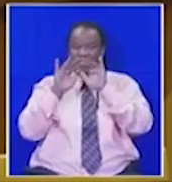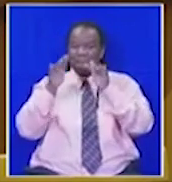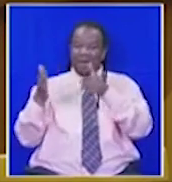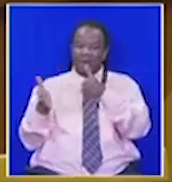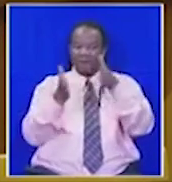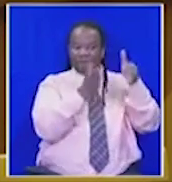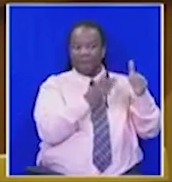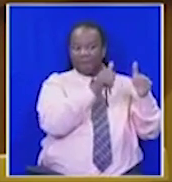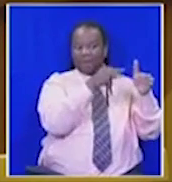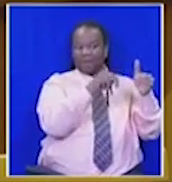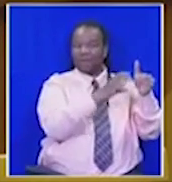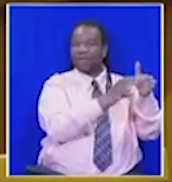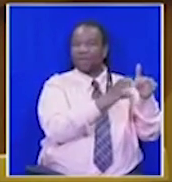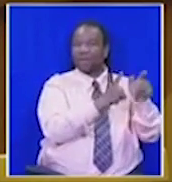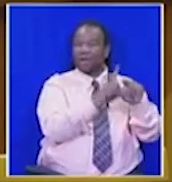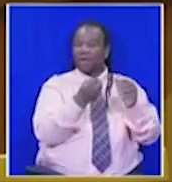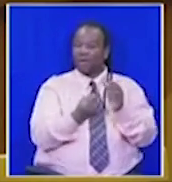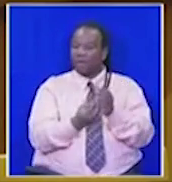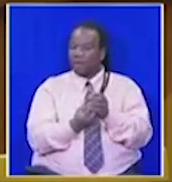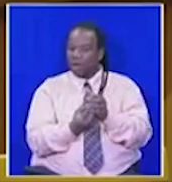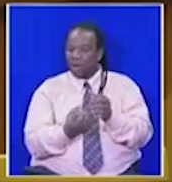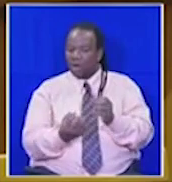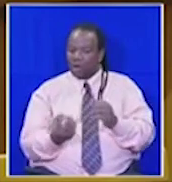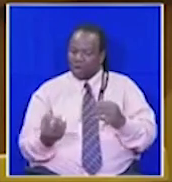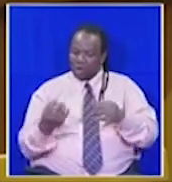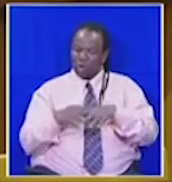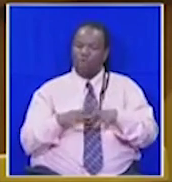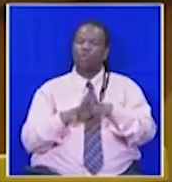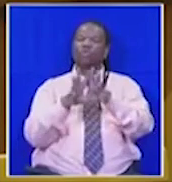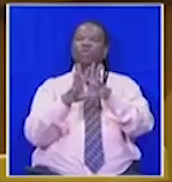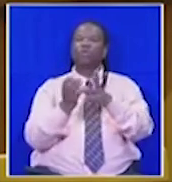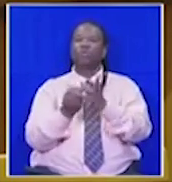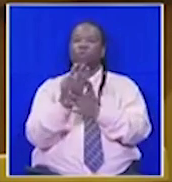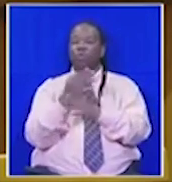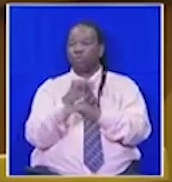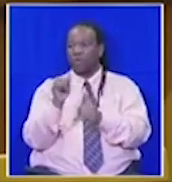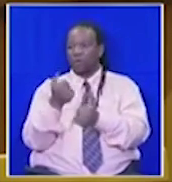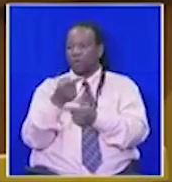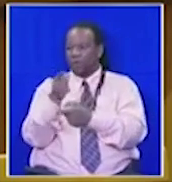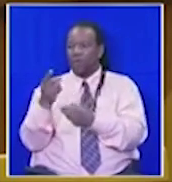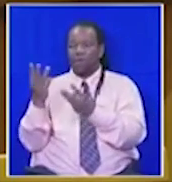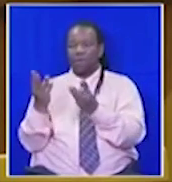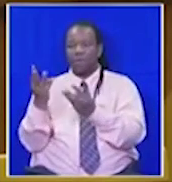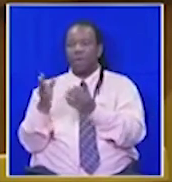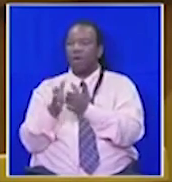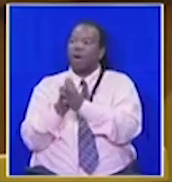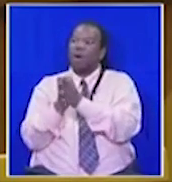on inclusive growth that will meet the requirements of all South Africans? I